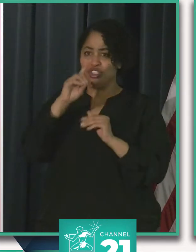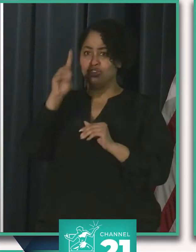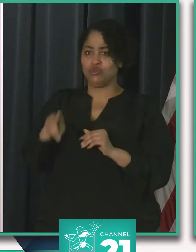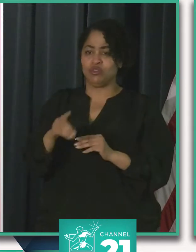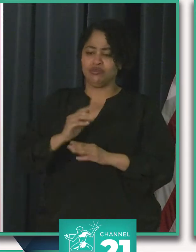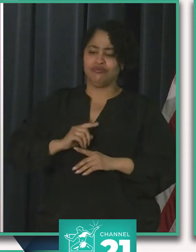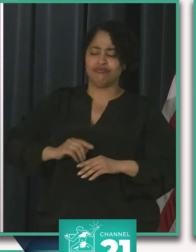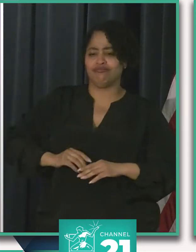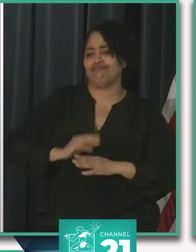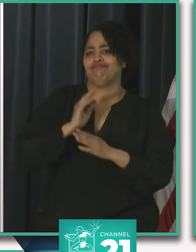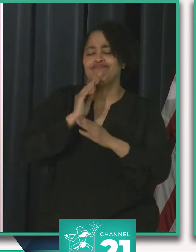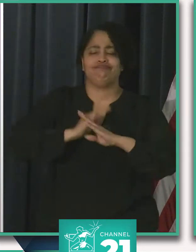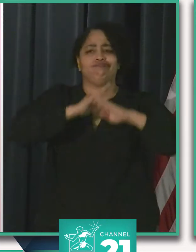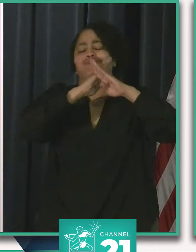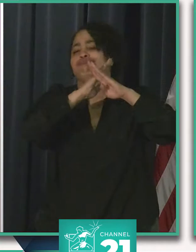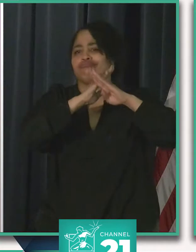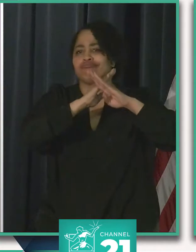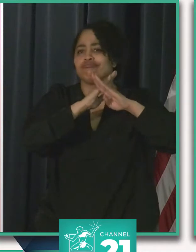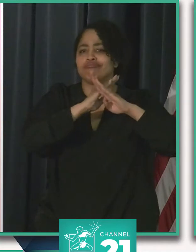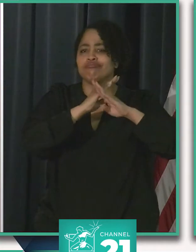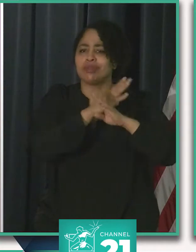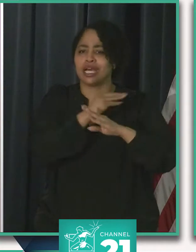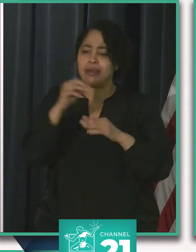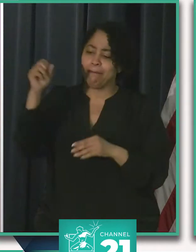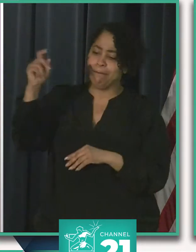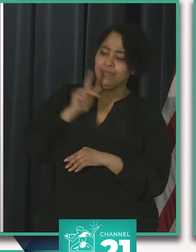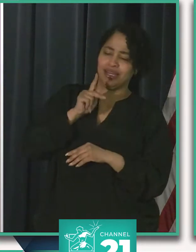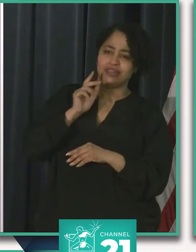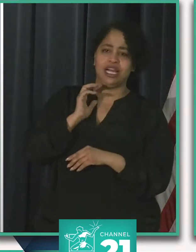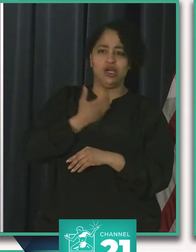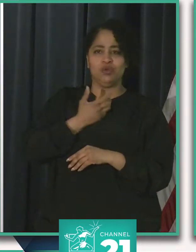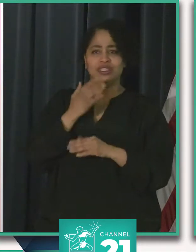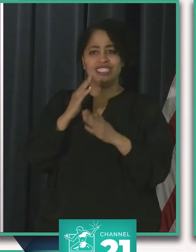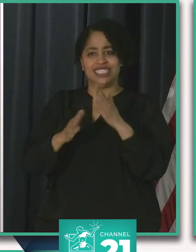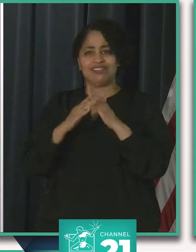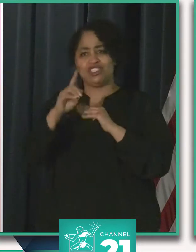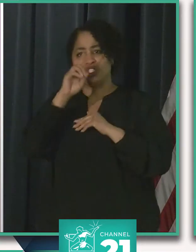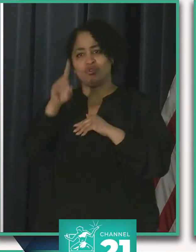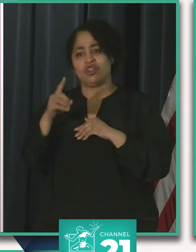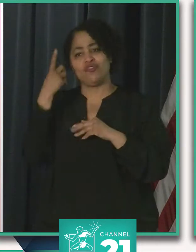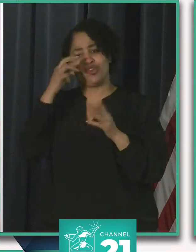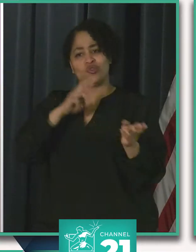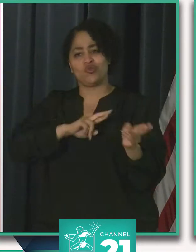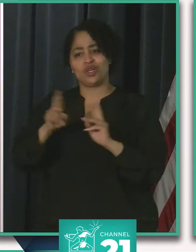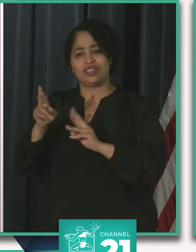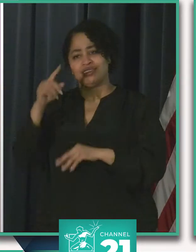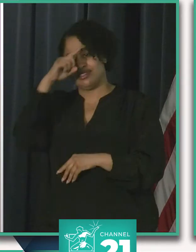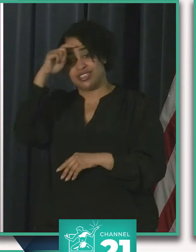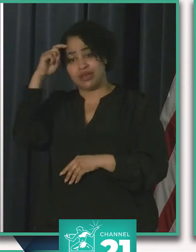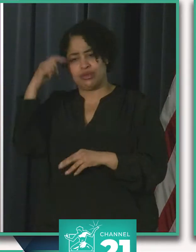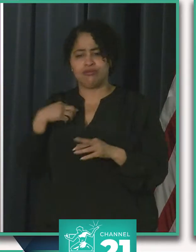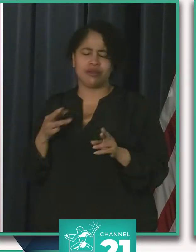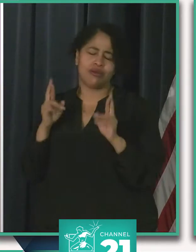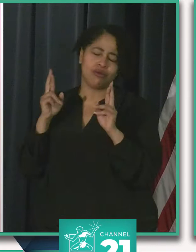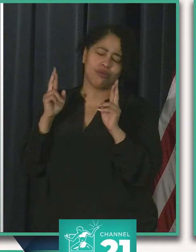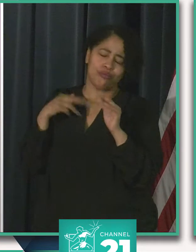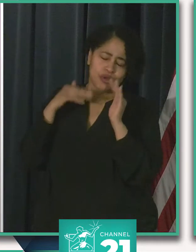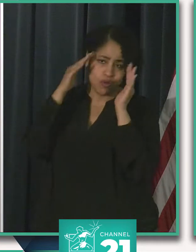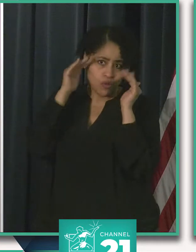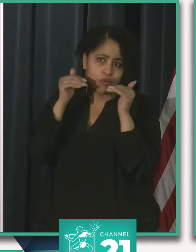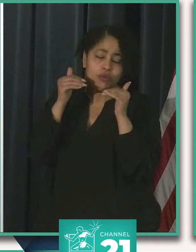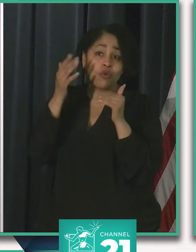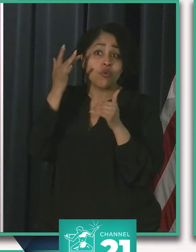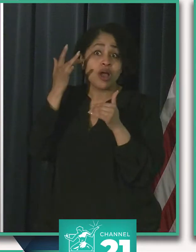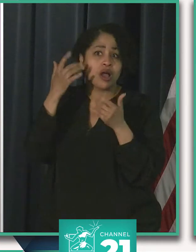in its tracks and to have this city back for the summer, which is what I'm hoping we're going to do. Because here's our problem. While